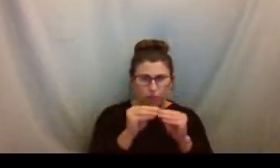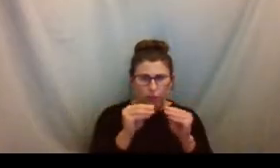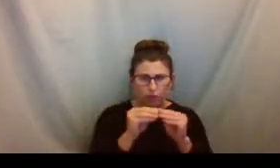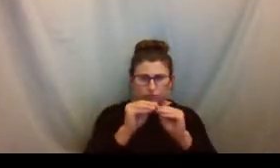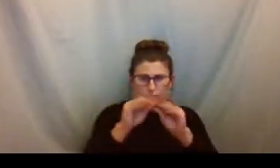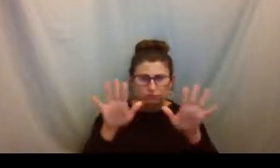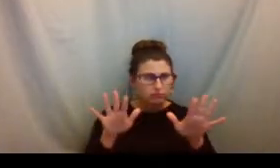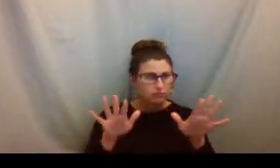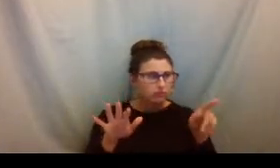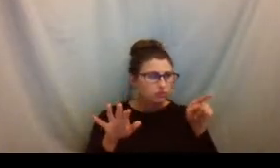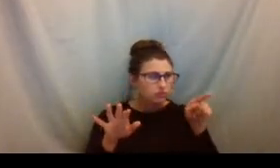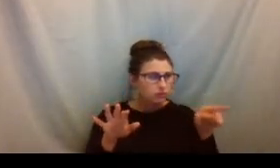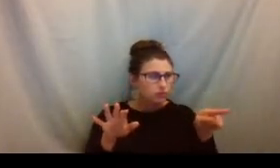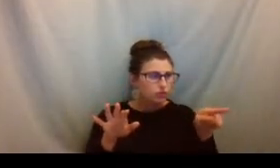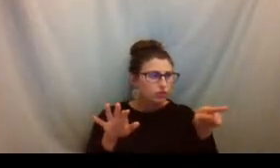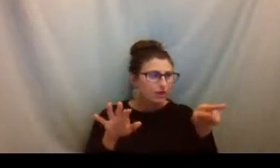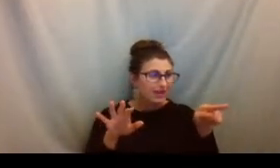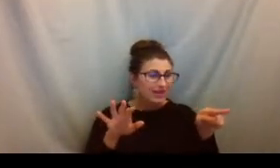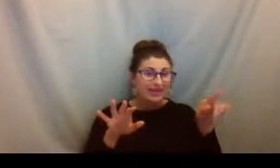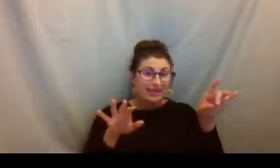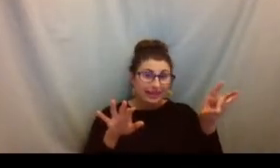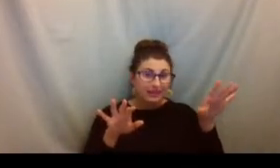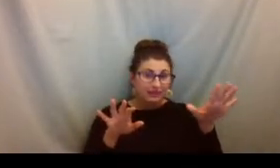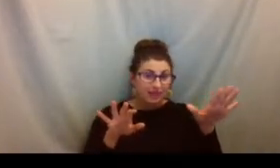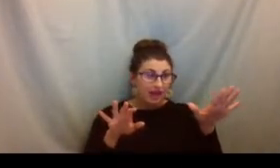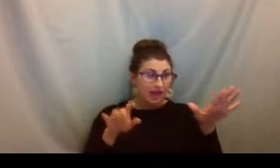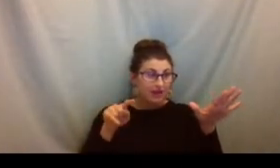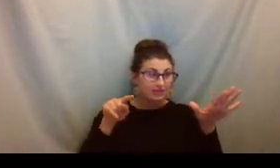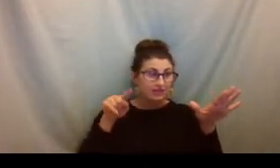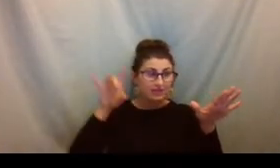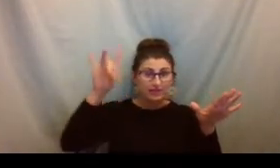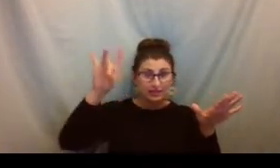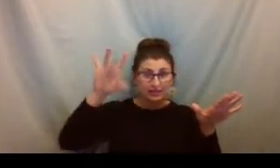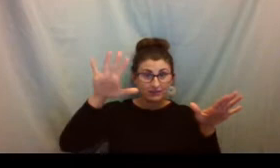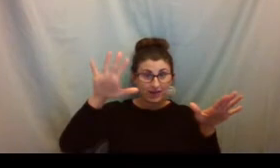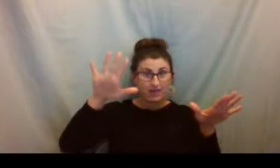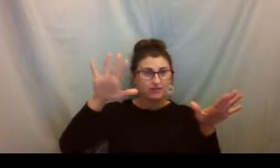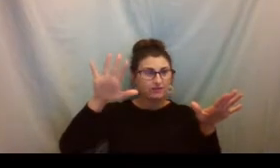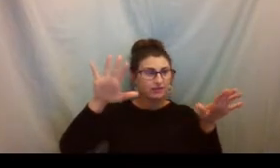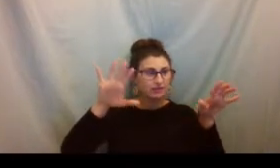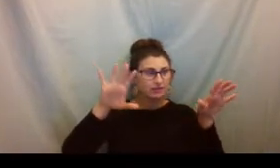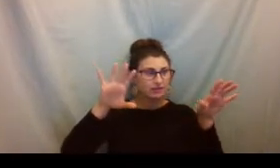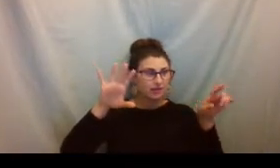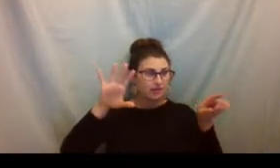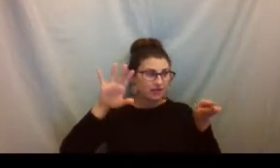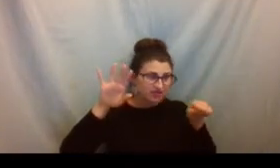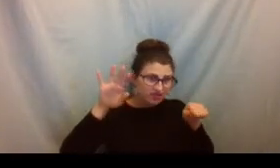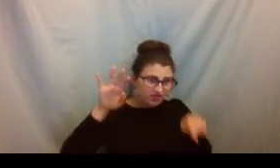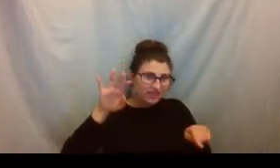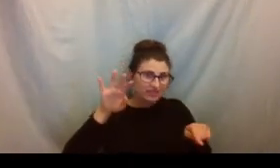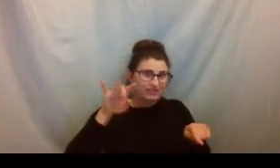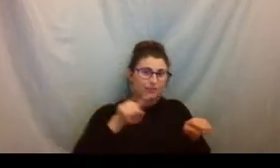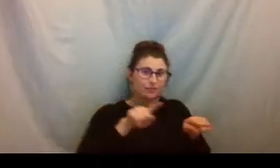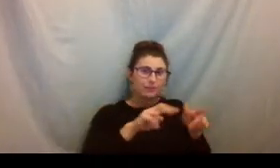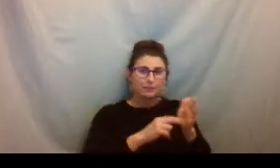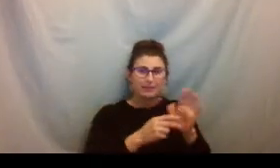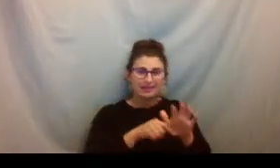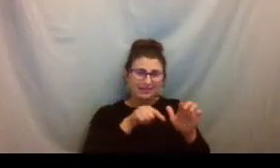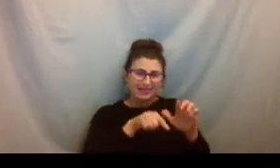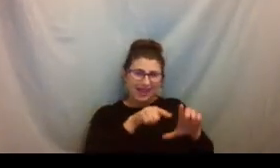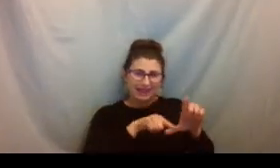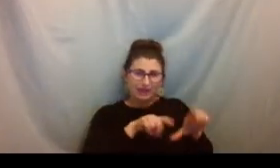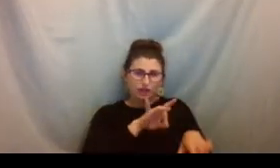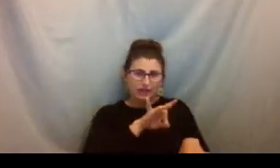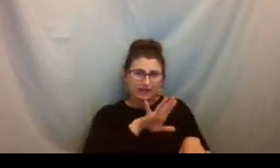more. Okay, so if this is 85, this should be 85. If this is 85, that also means this